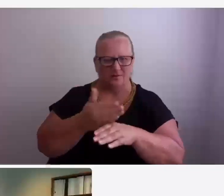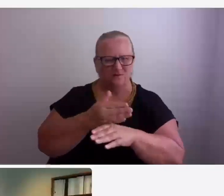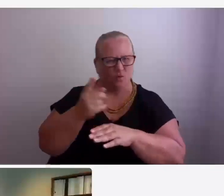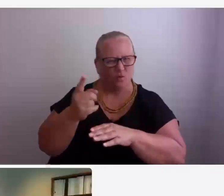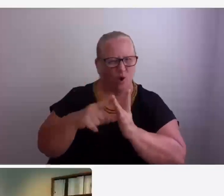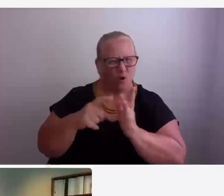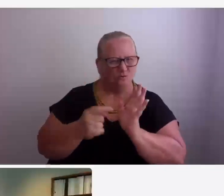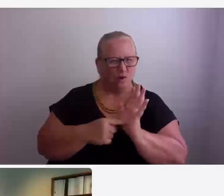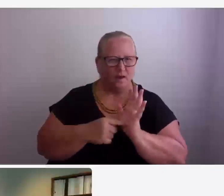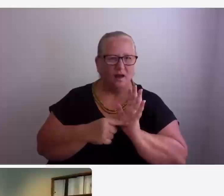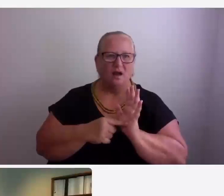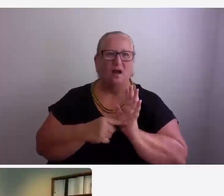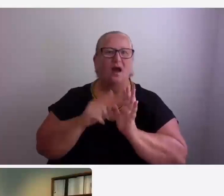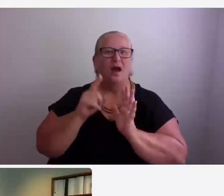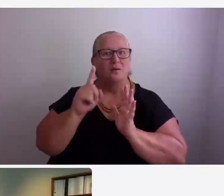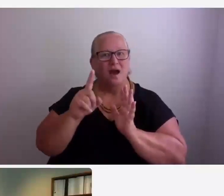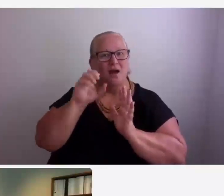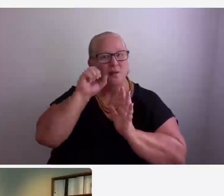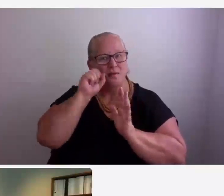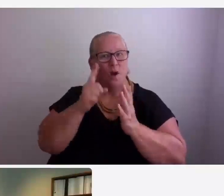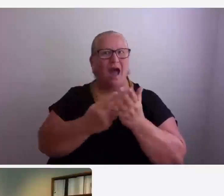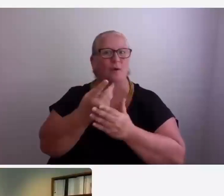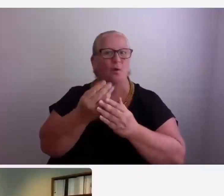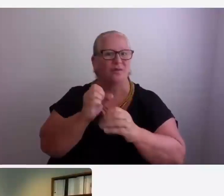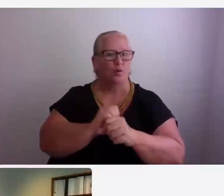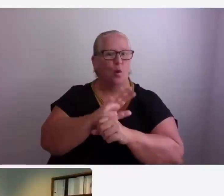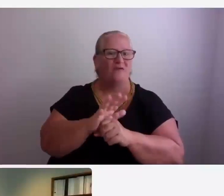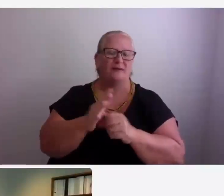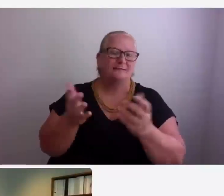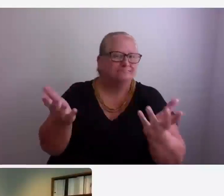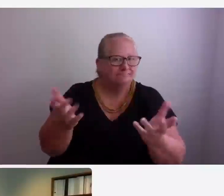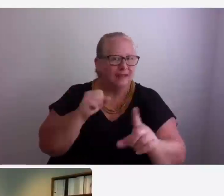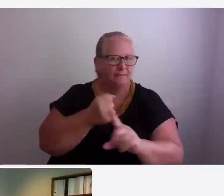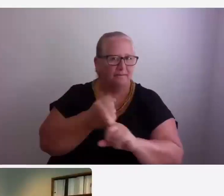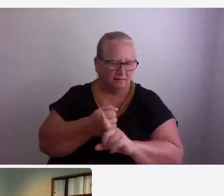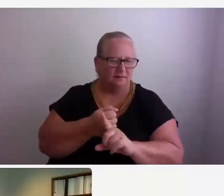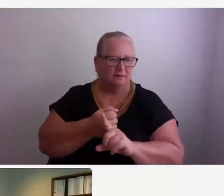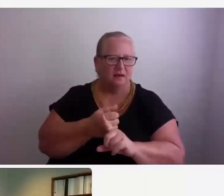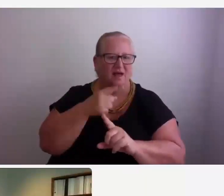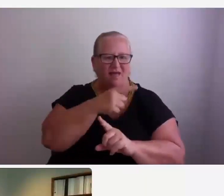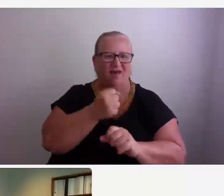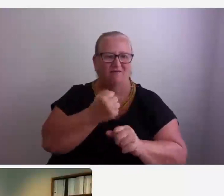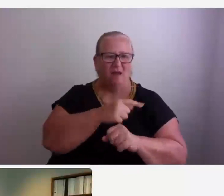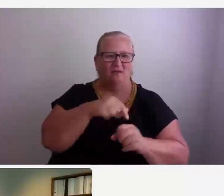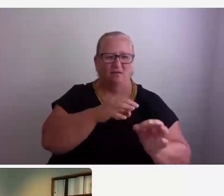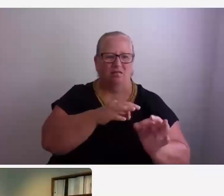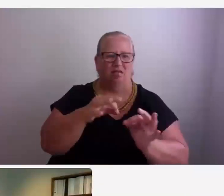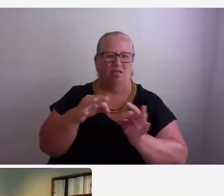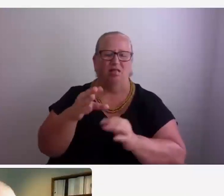again, the caveat there is COVID-19 and what happens in that space. We have been held up due to